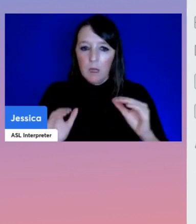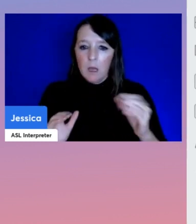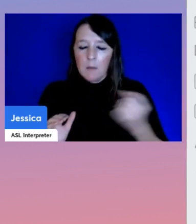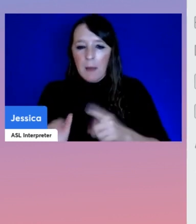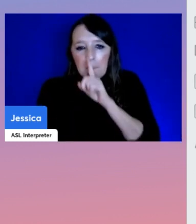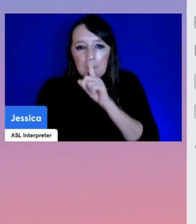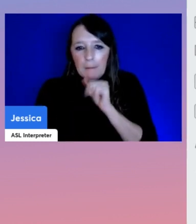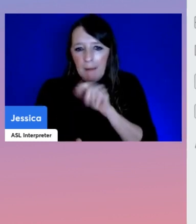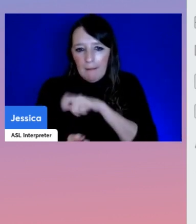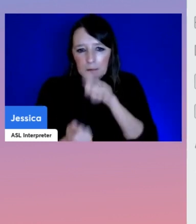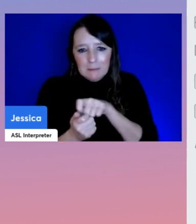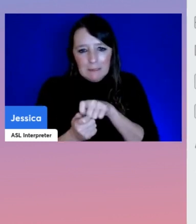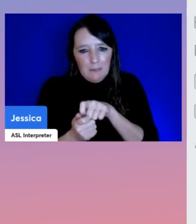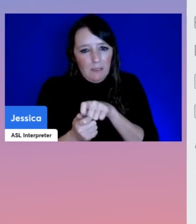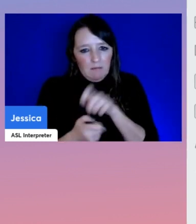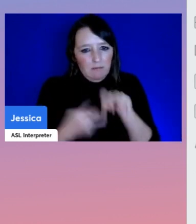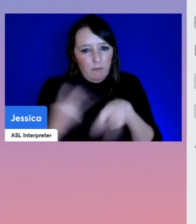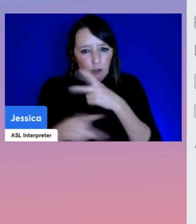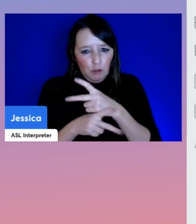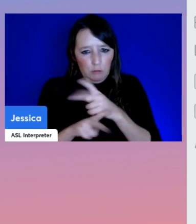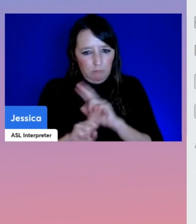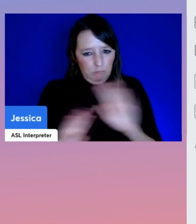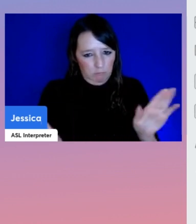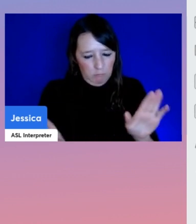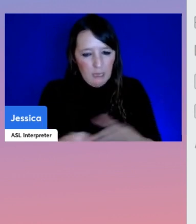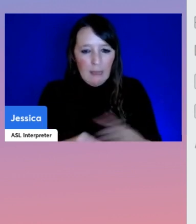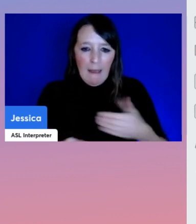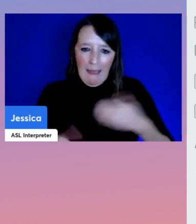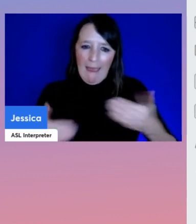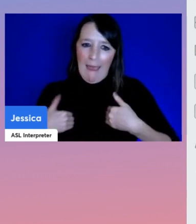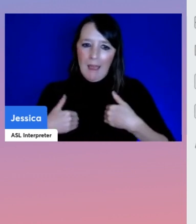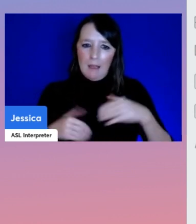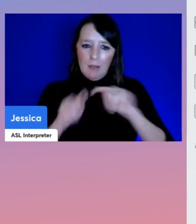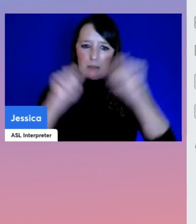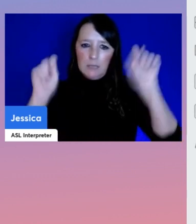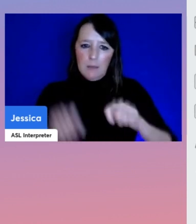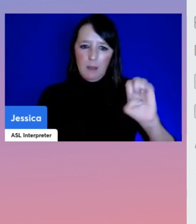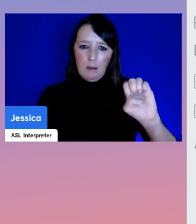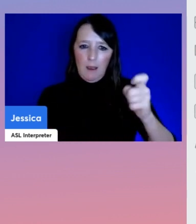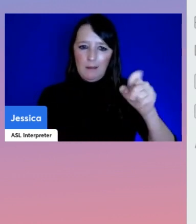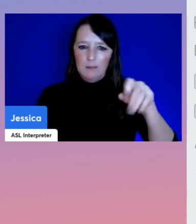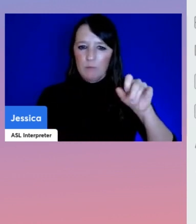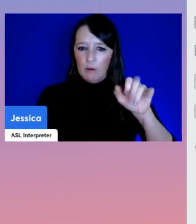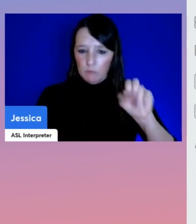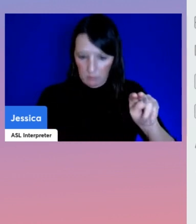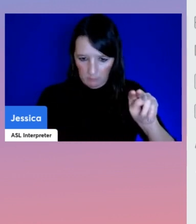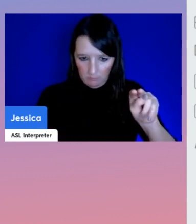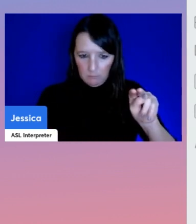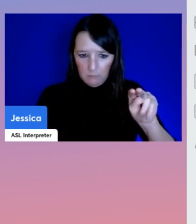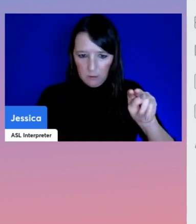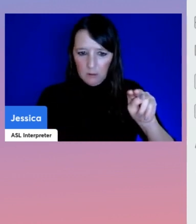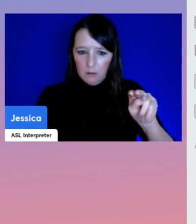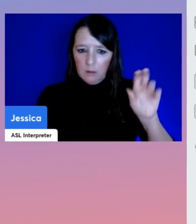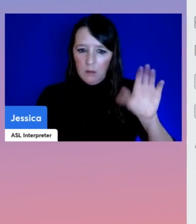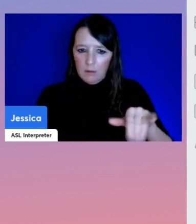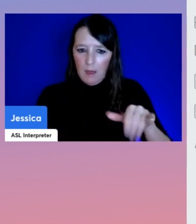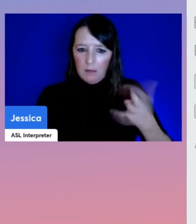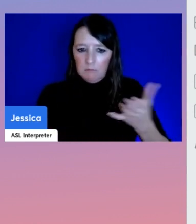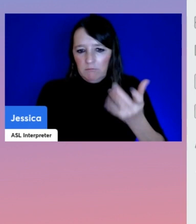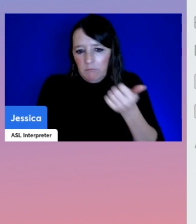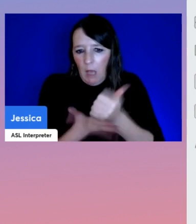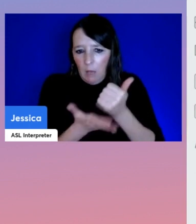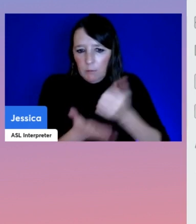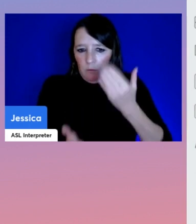a specific version. Instead, I have this template expression. It's a placeholder for the version number. Likewise, I set up my